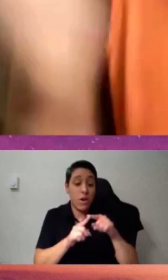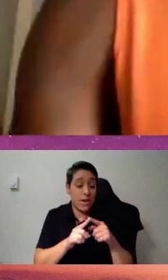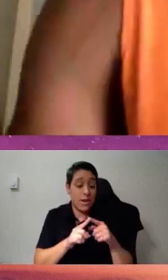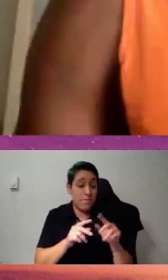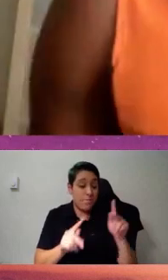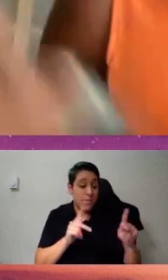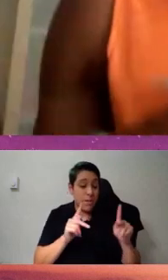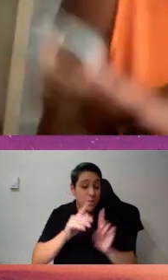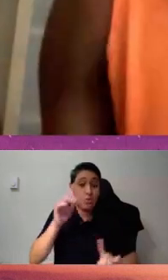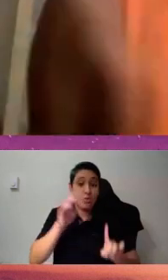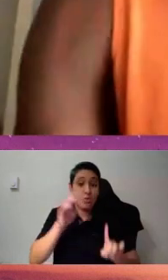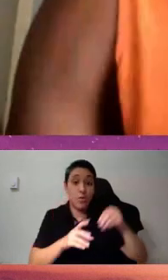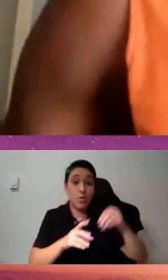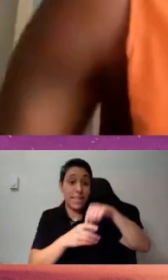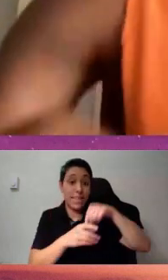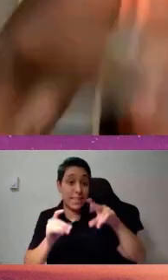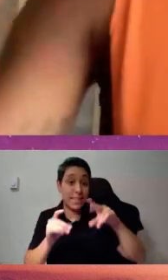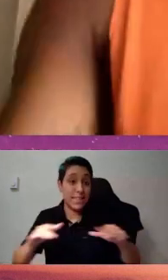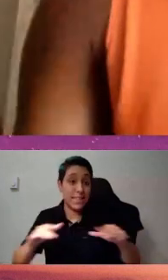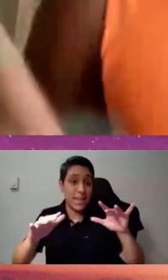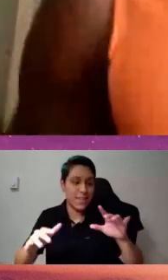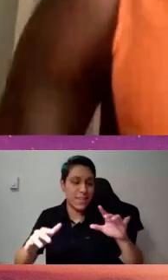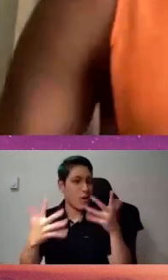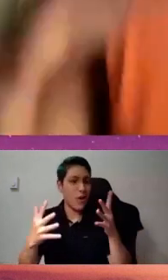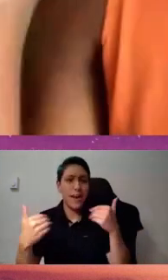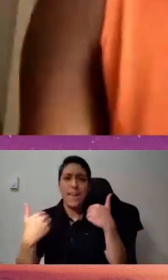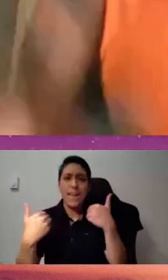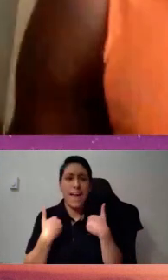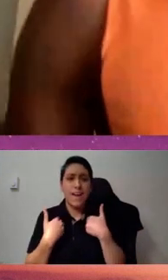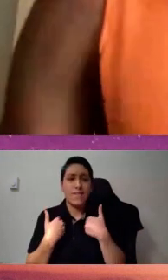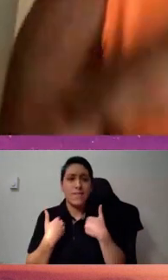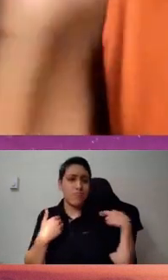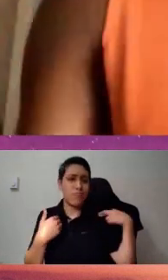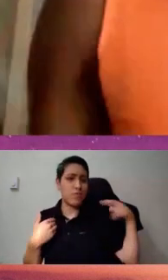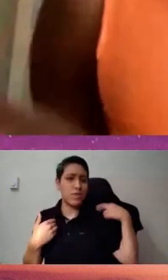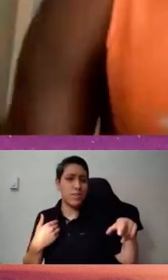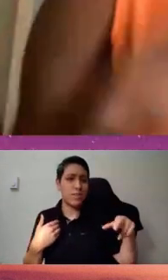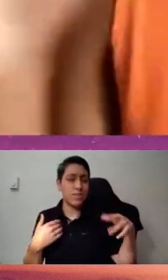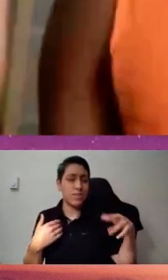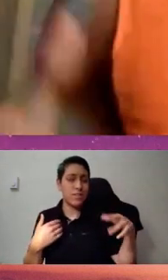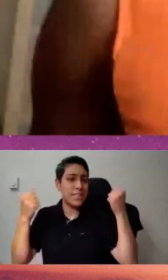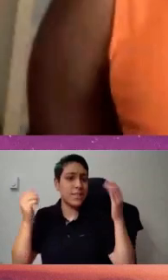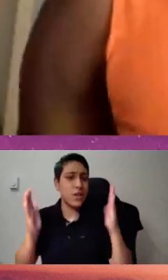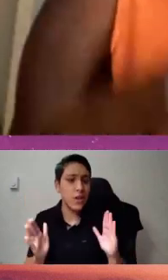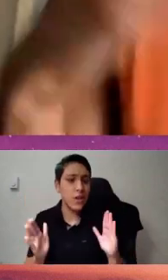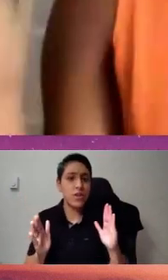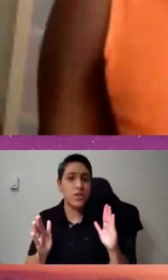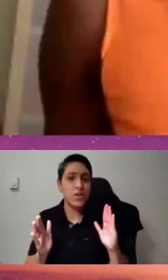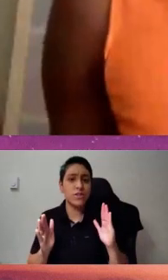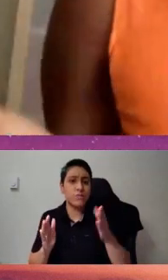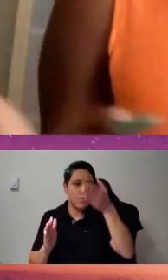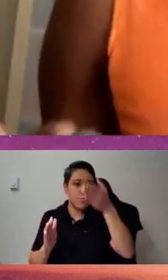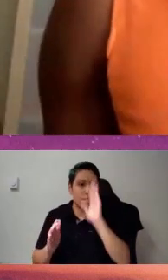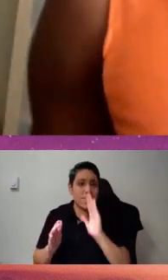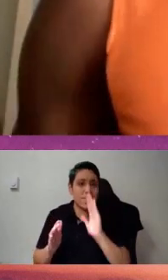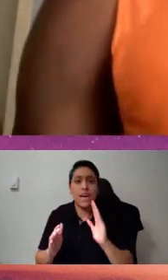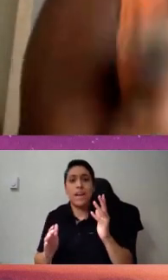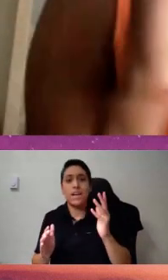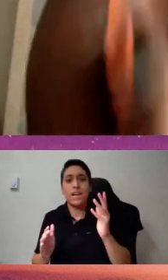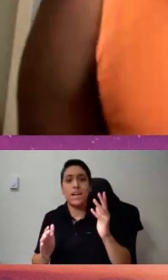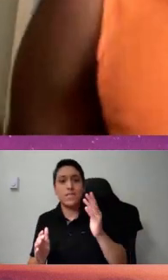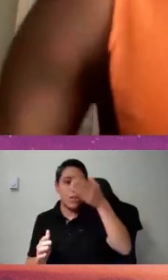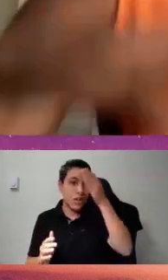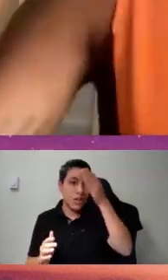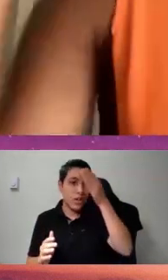already religious leaders, healers, goddesses, deities among so many people, and they killed them off.